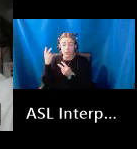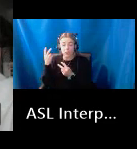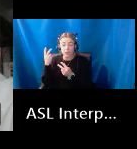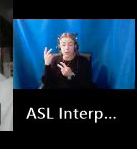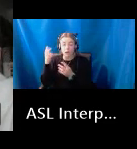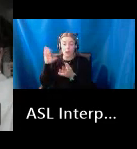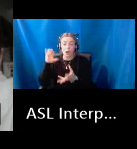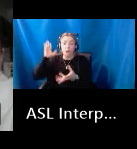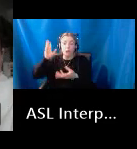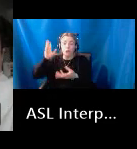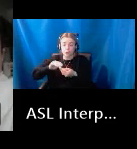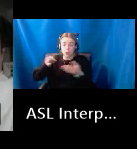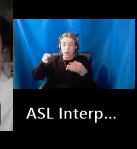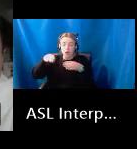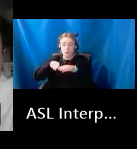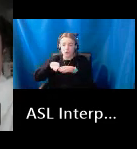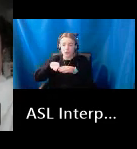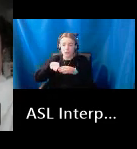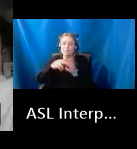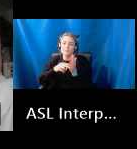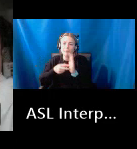of what you learned. Okay.